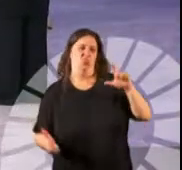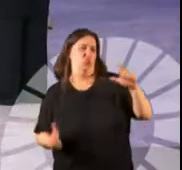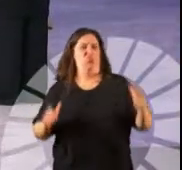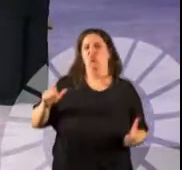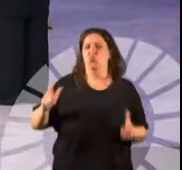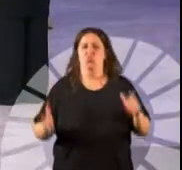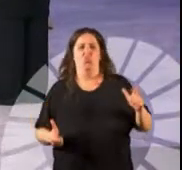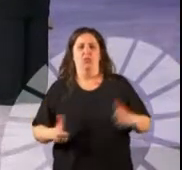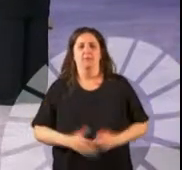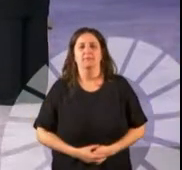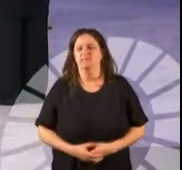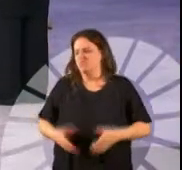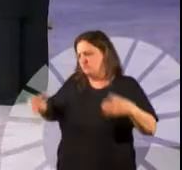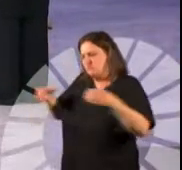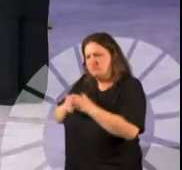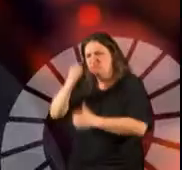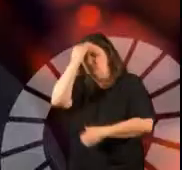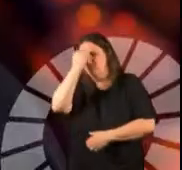the terrorist groups who are trying